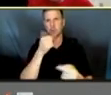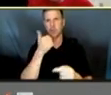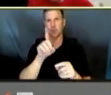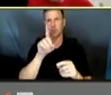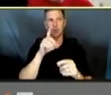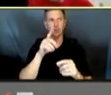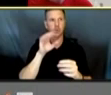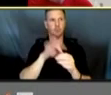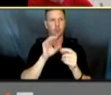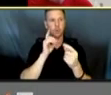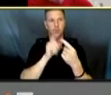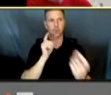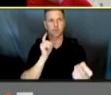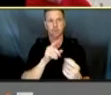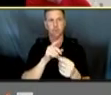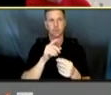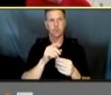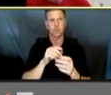this motion?